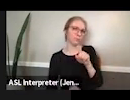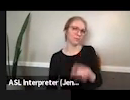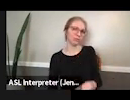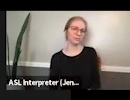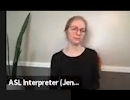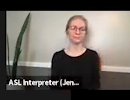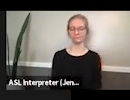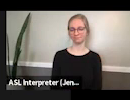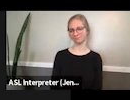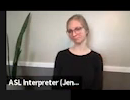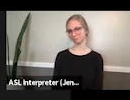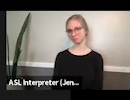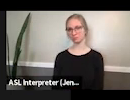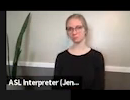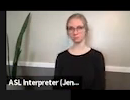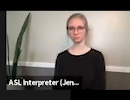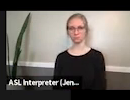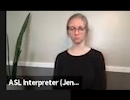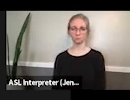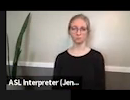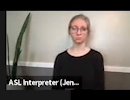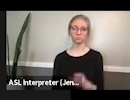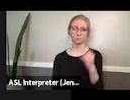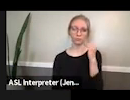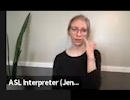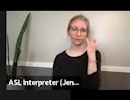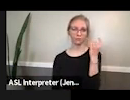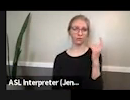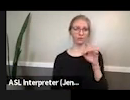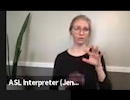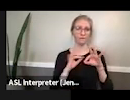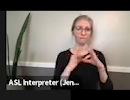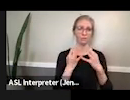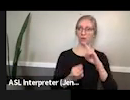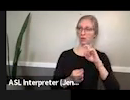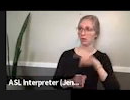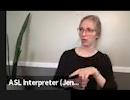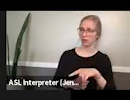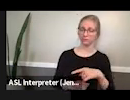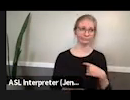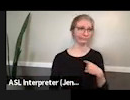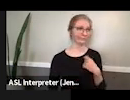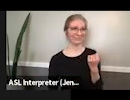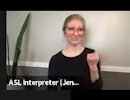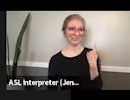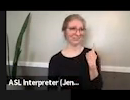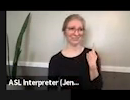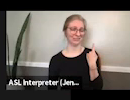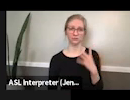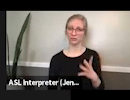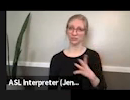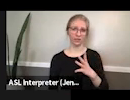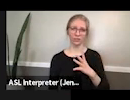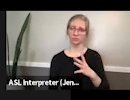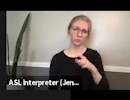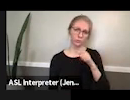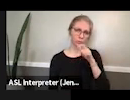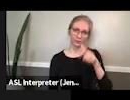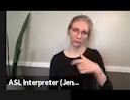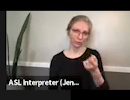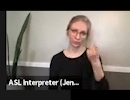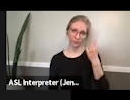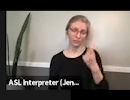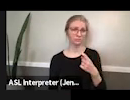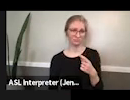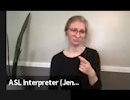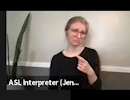With that, I'll add the caveat that if you get asked questions about this stuff and you don't understand, that's fine. You don't have to understand. You say to